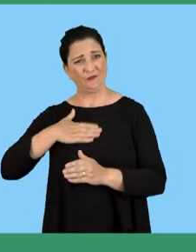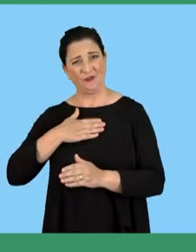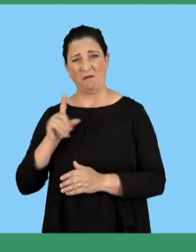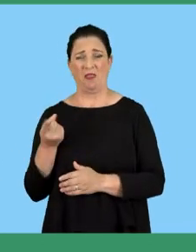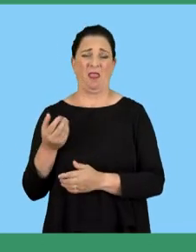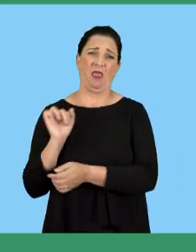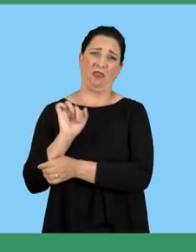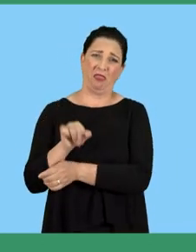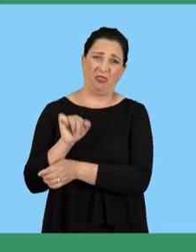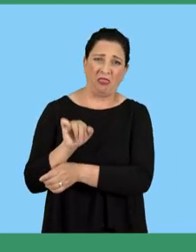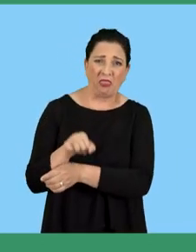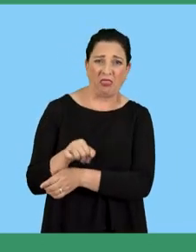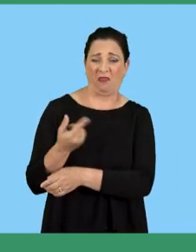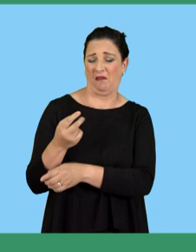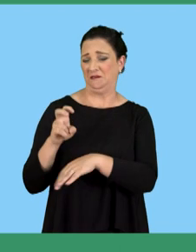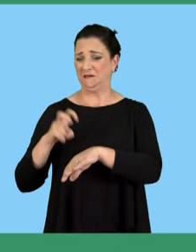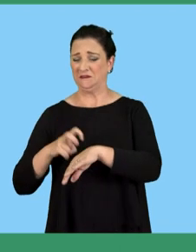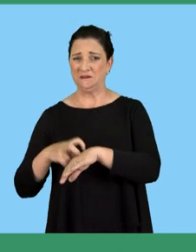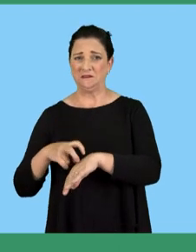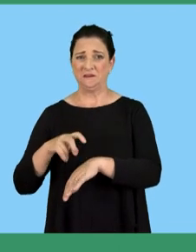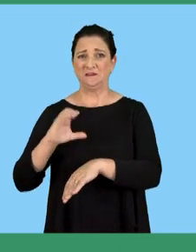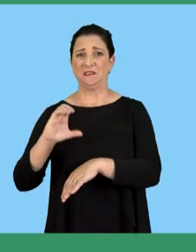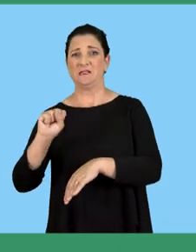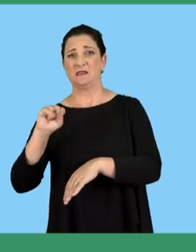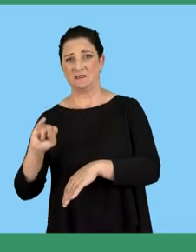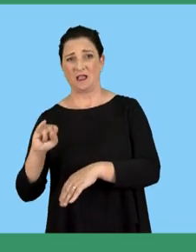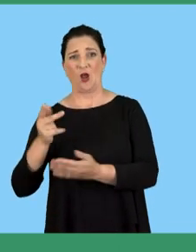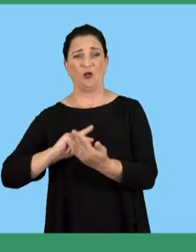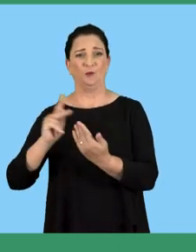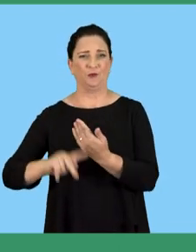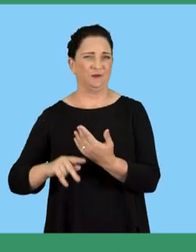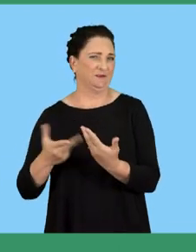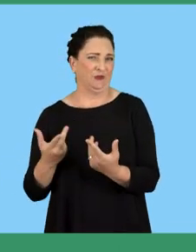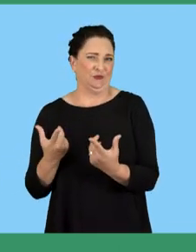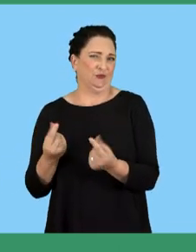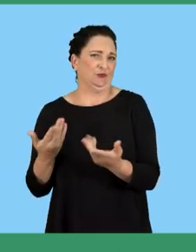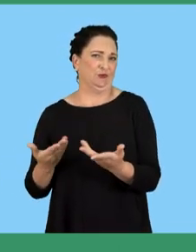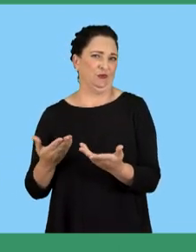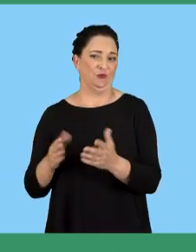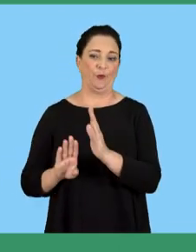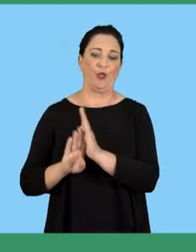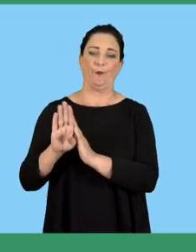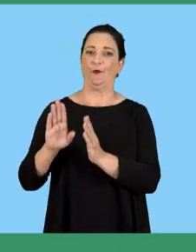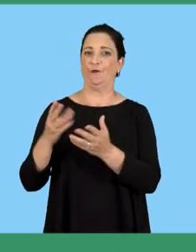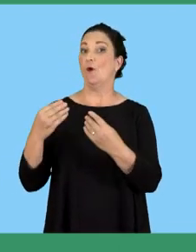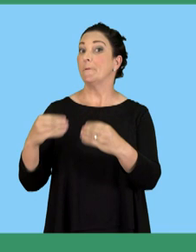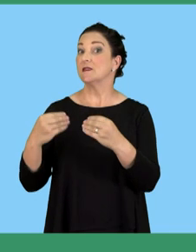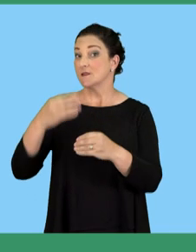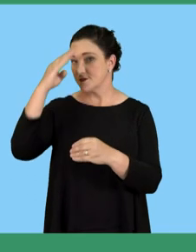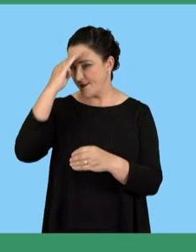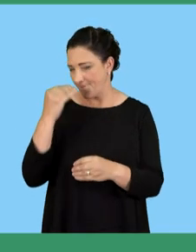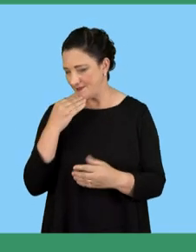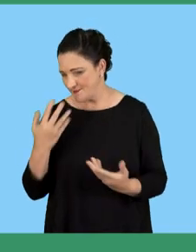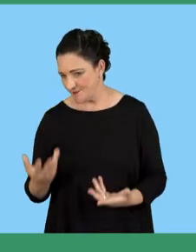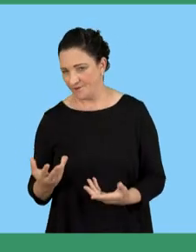not really care about their needs, as CSI projects are not done to improve the business image. So